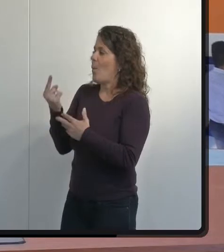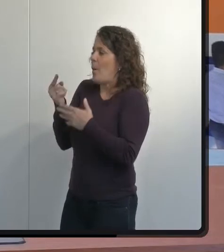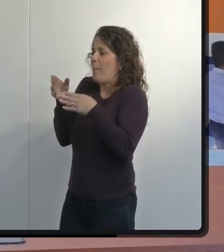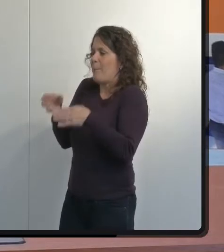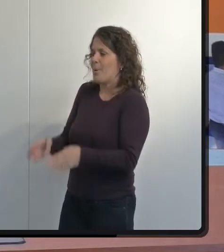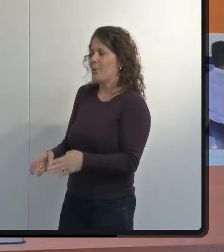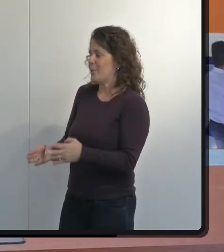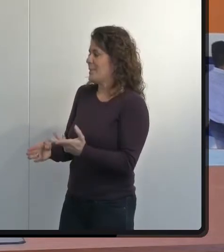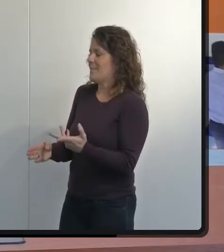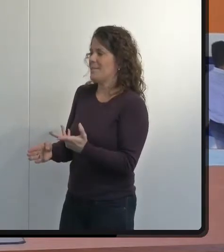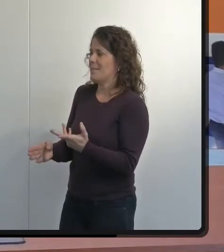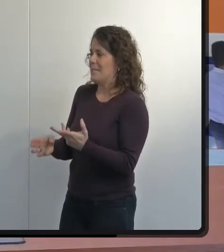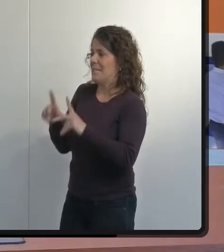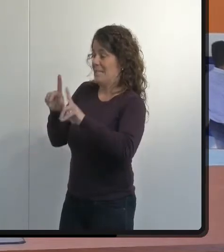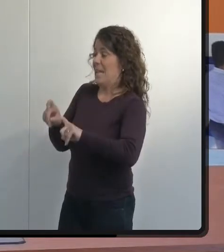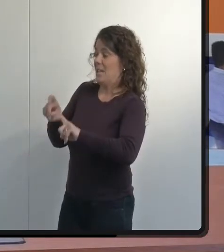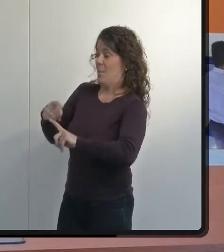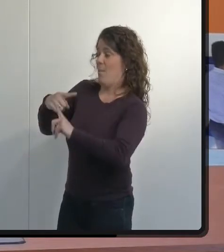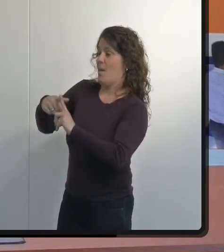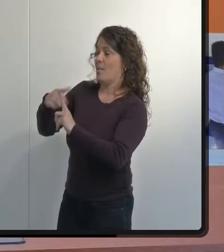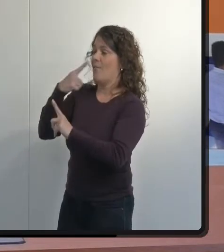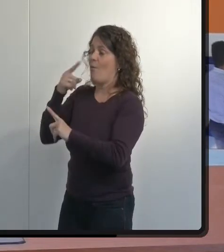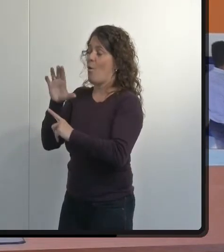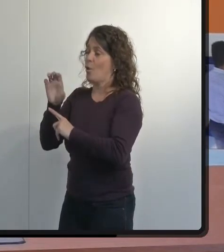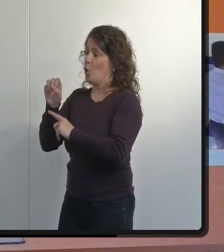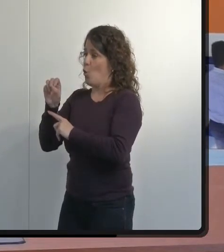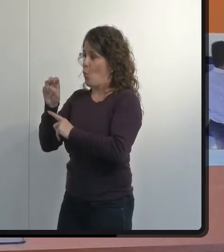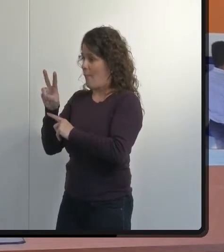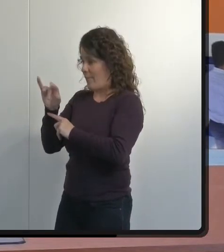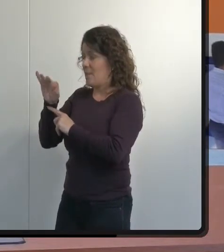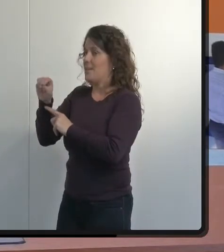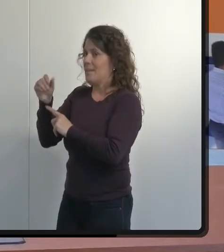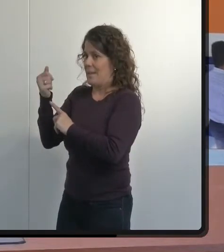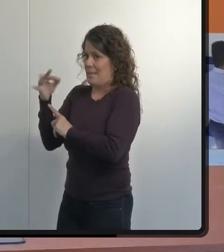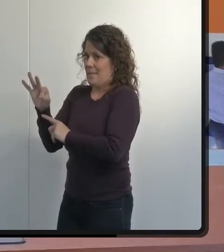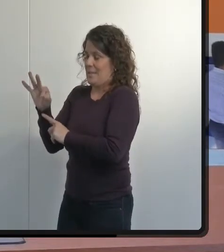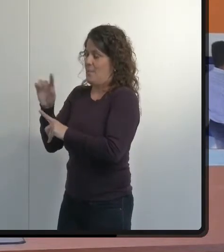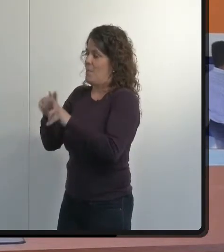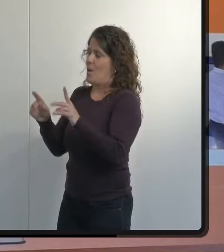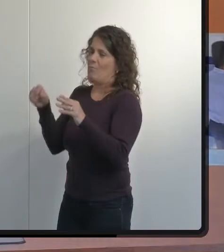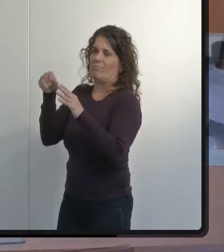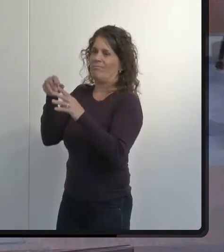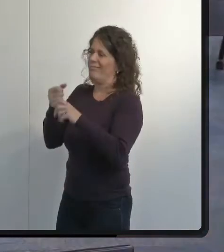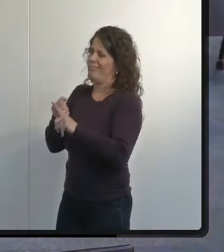test also positive for COVID-19 at the time of his death.